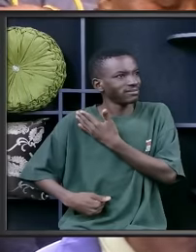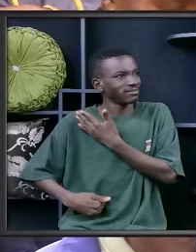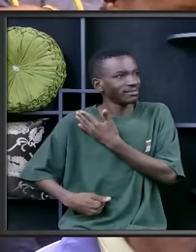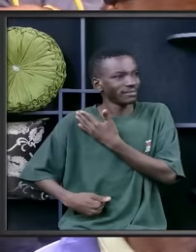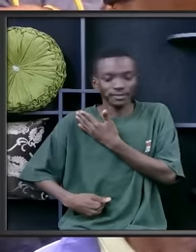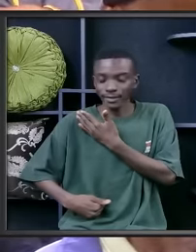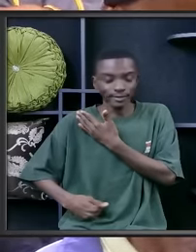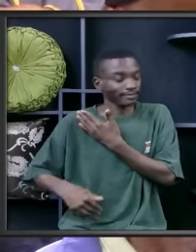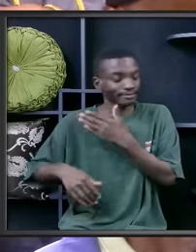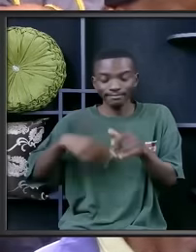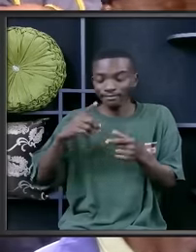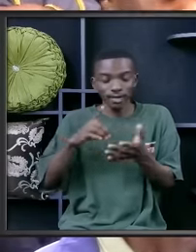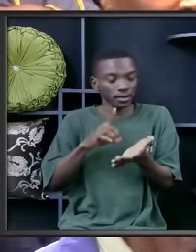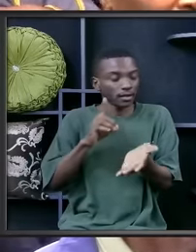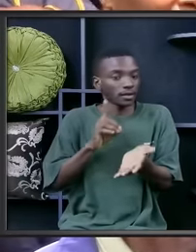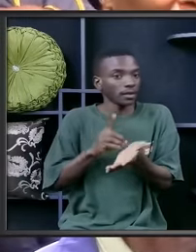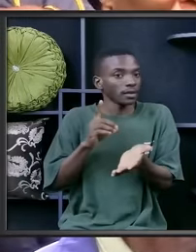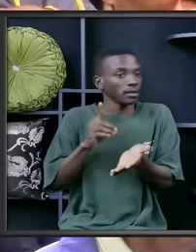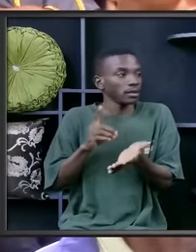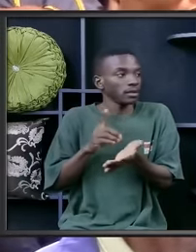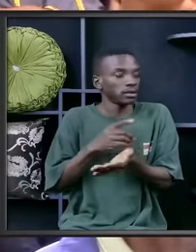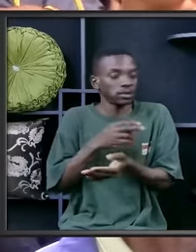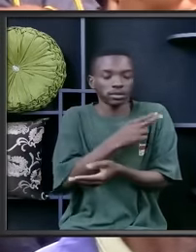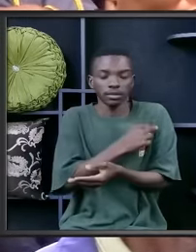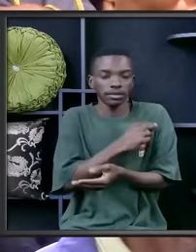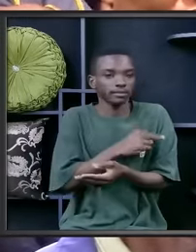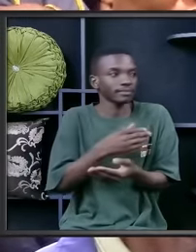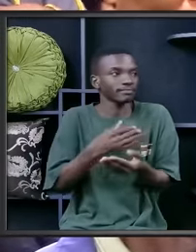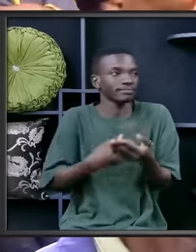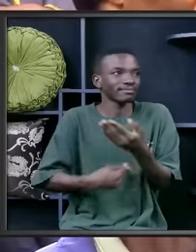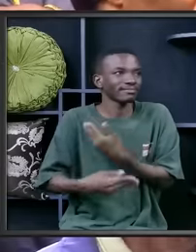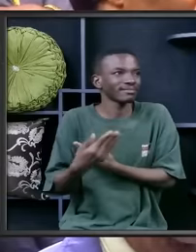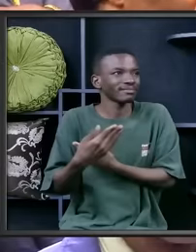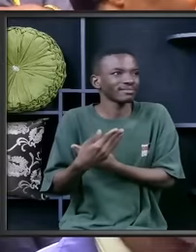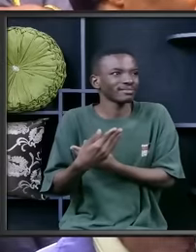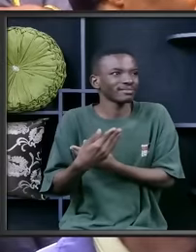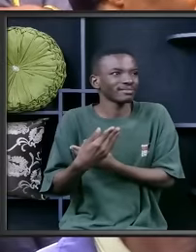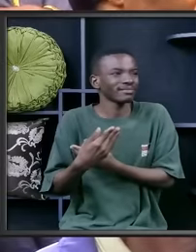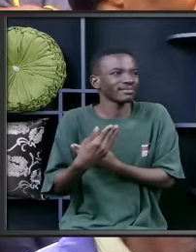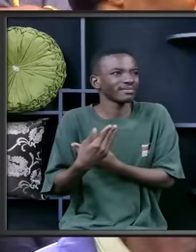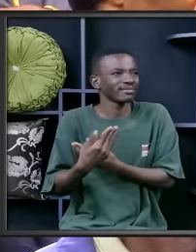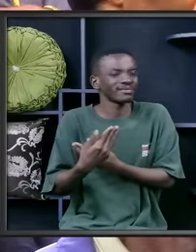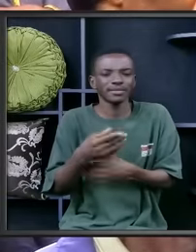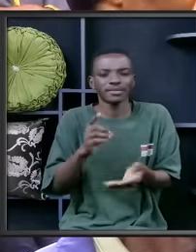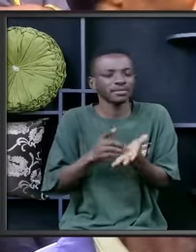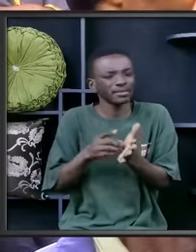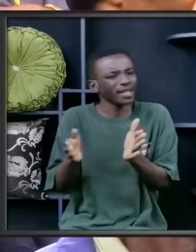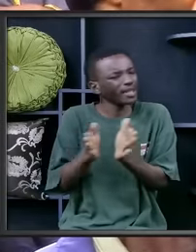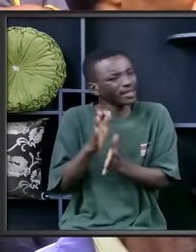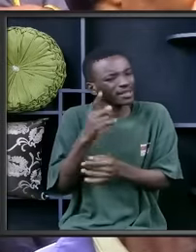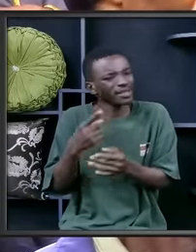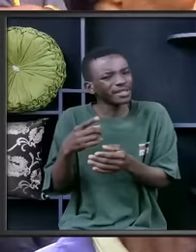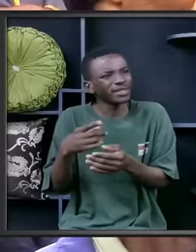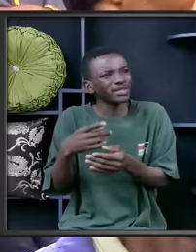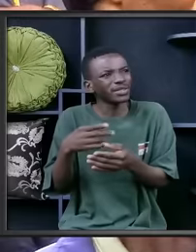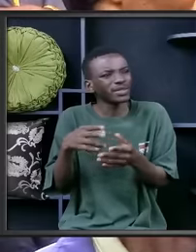gonna go hospital. No. Doctor, when I born my pikin finish, this one where they operate. Now doctor say, what thing happened? Say your skin inside